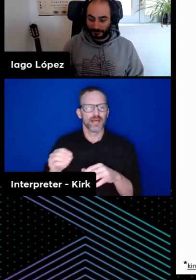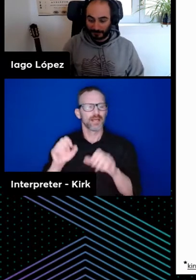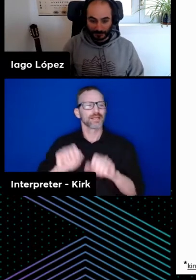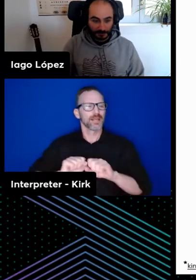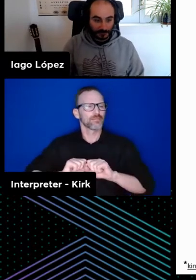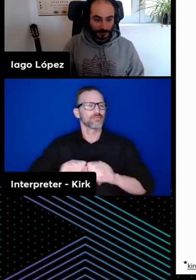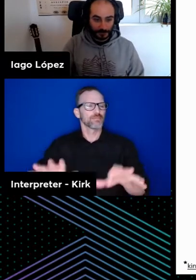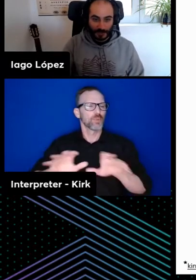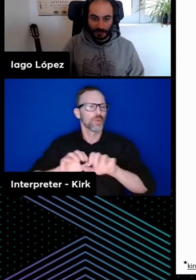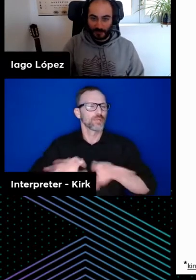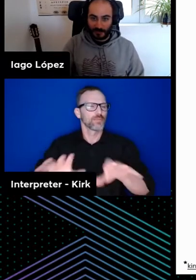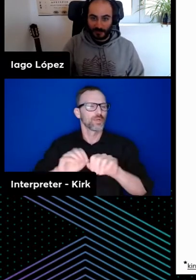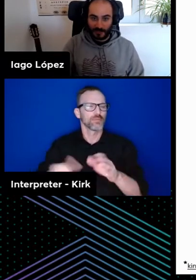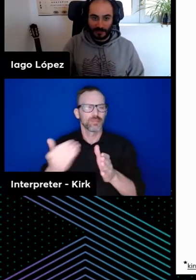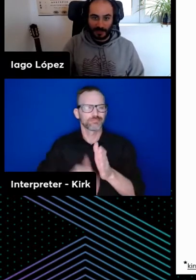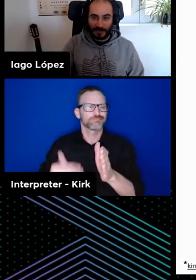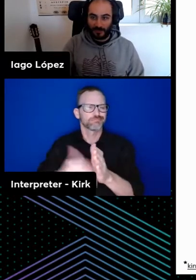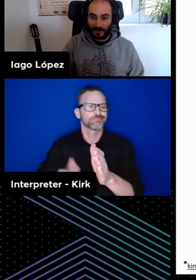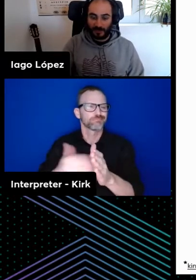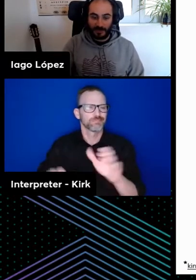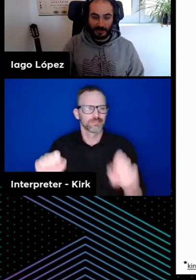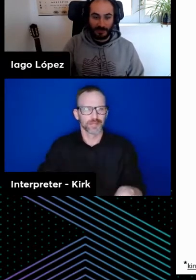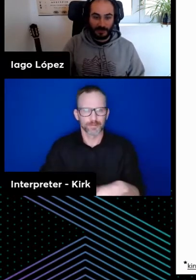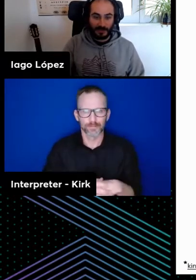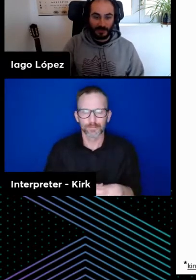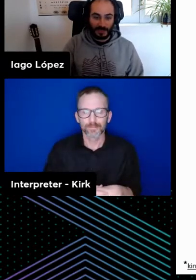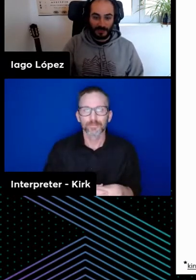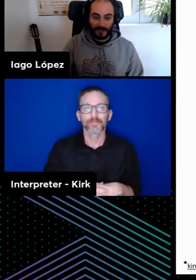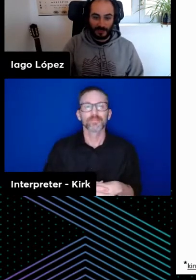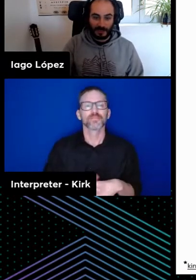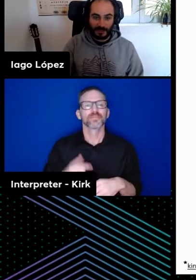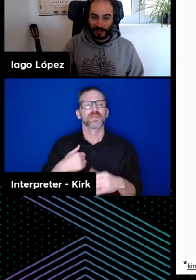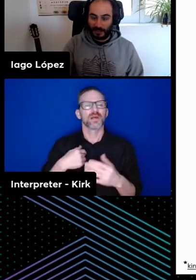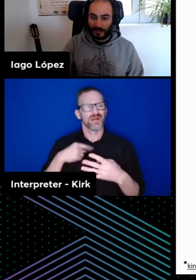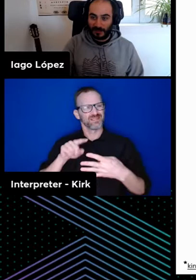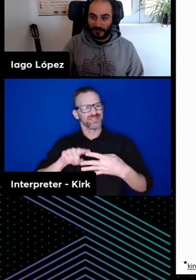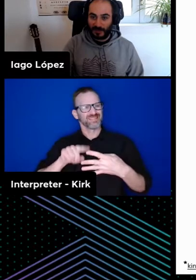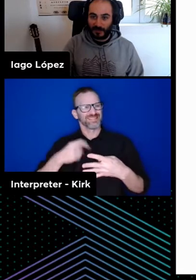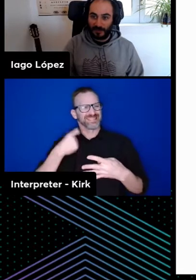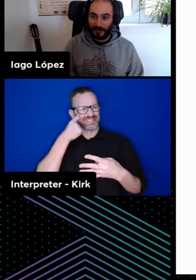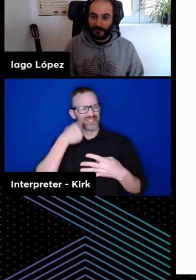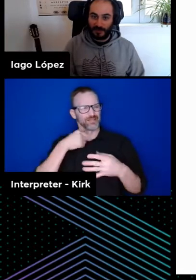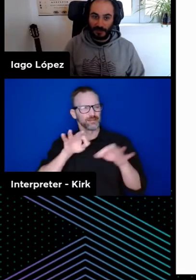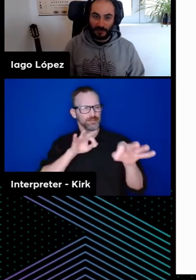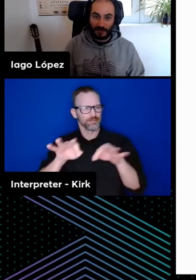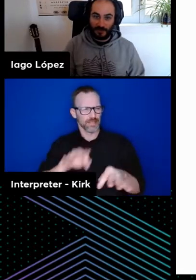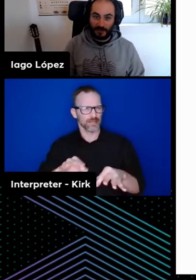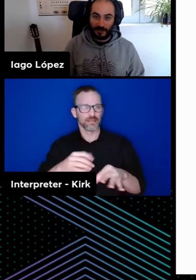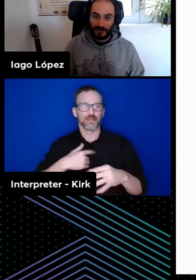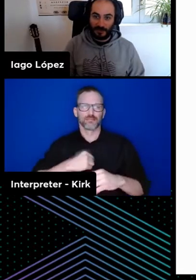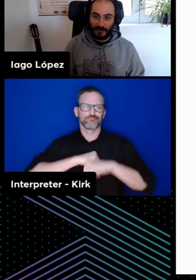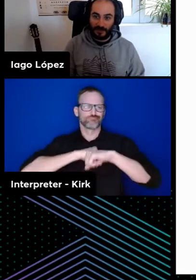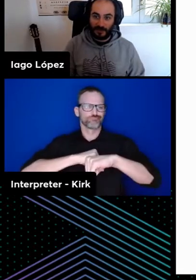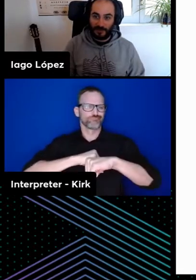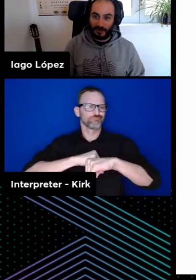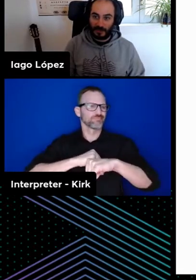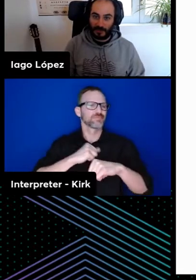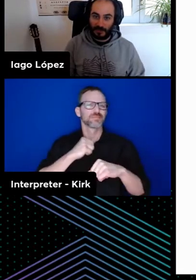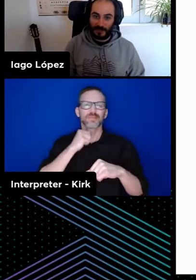deployments. So yeah, on that vulnerability that I just mentioned in the slide, just want to show a quick demo of how this